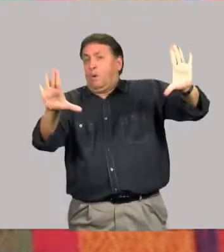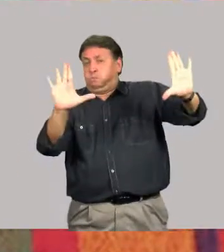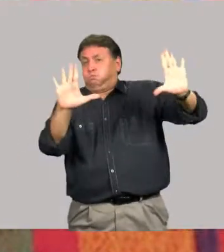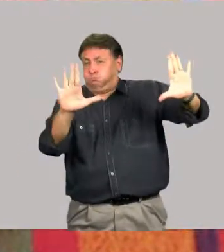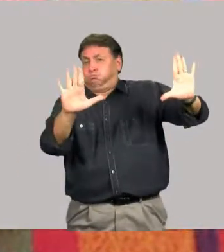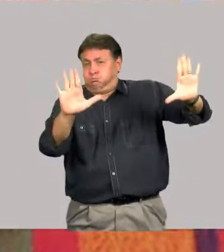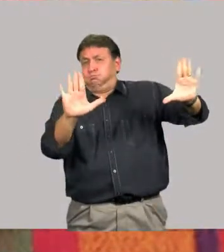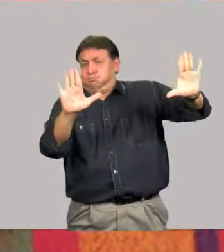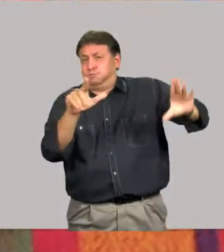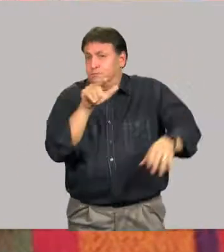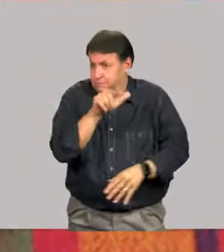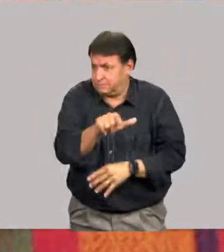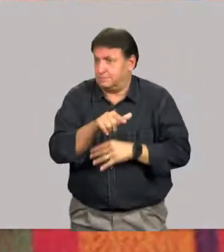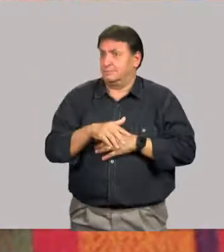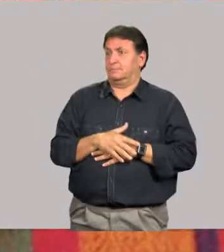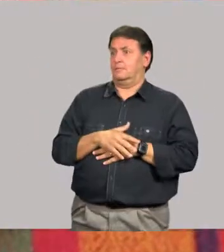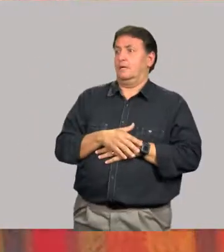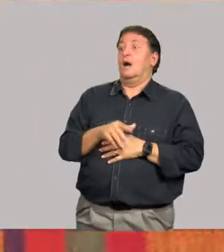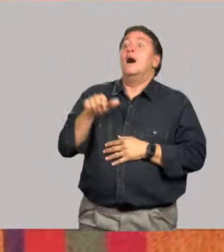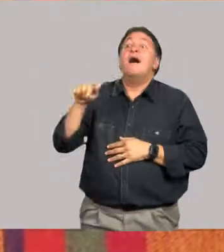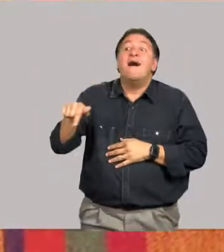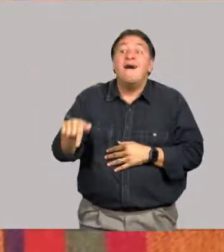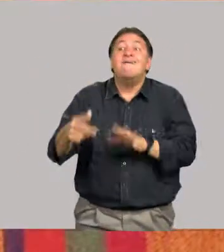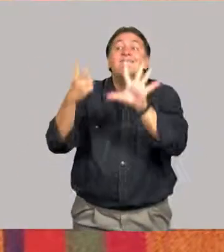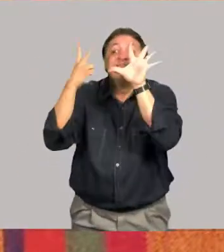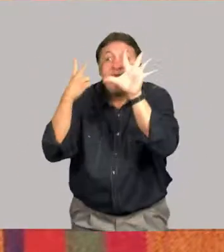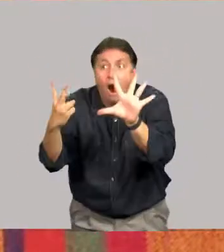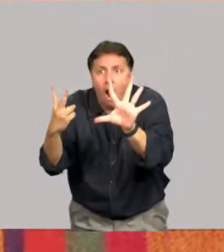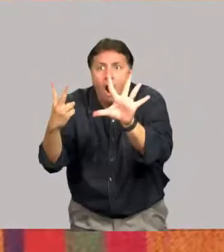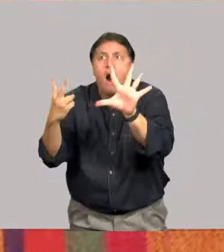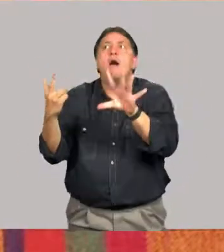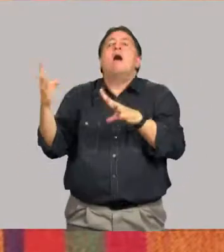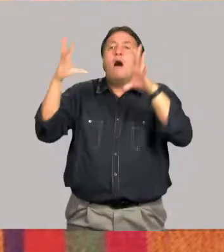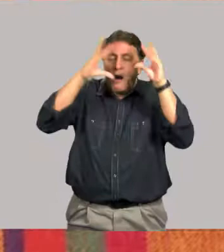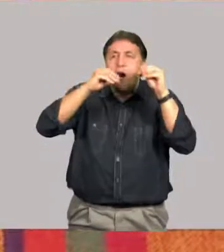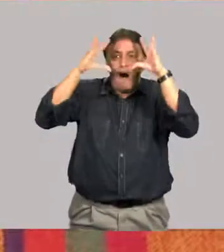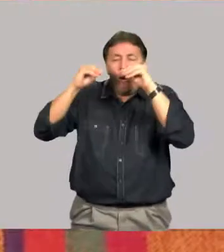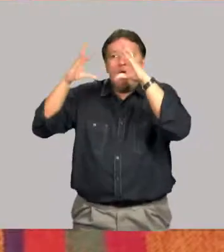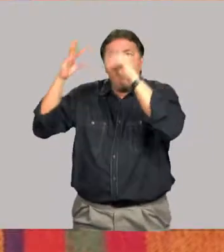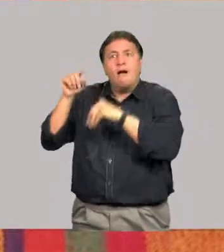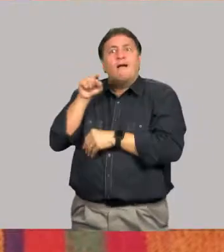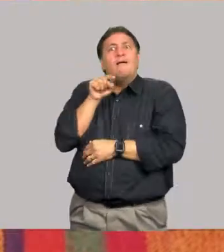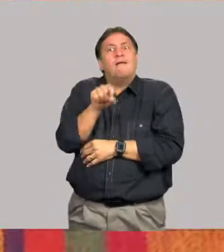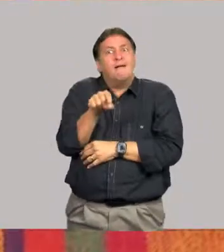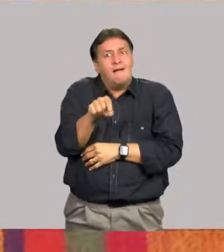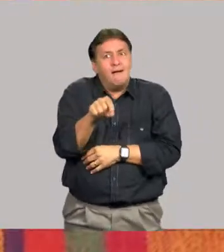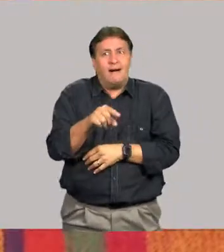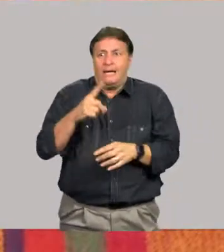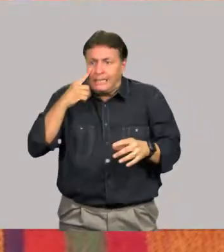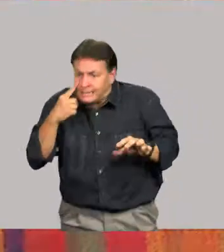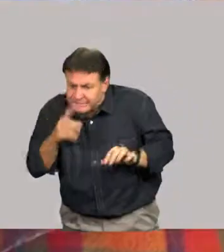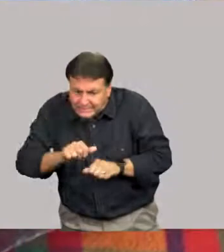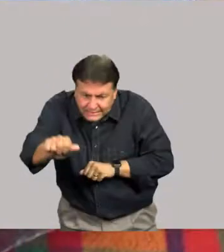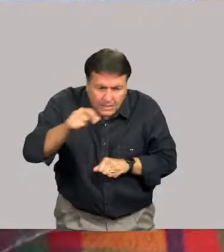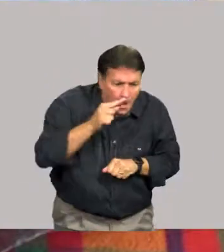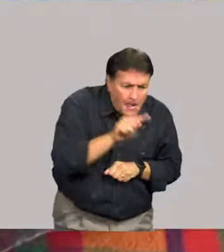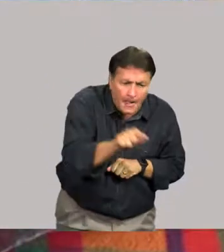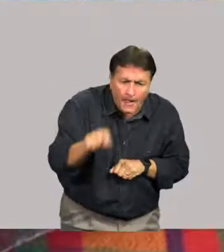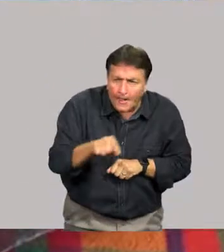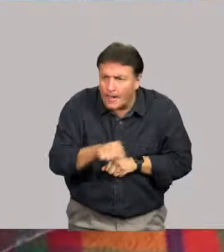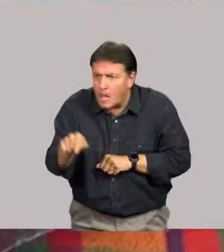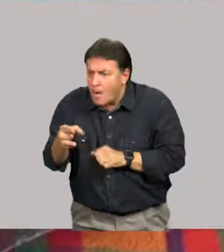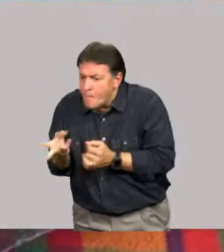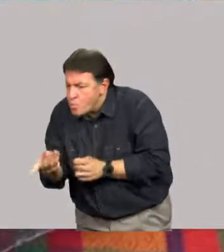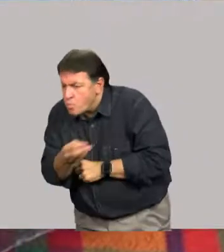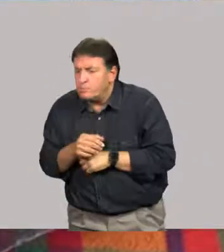Face masks, waterproof matches, arrange your pliers to turn off utilities, duct tape, plastic